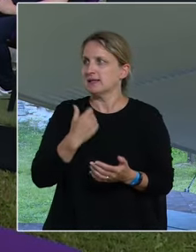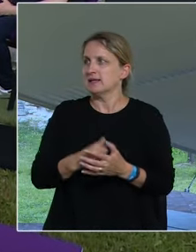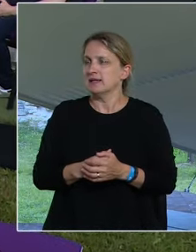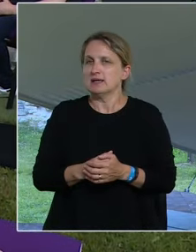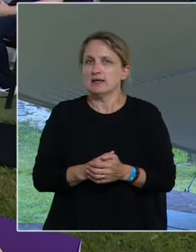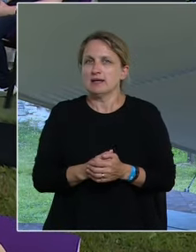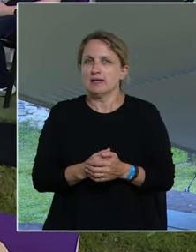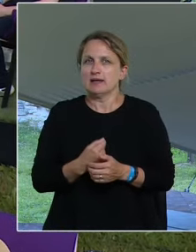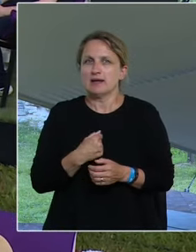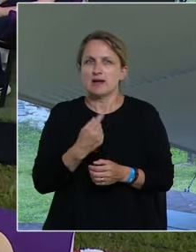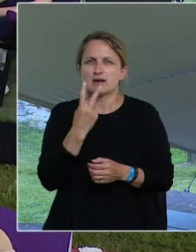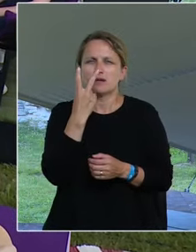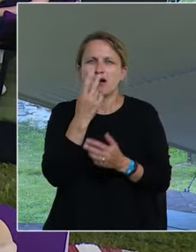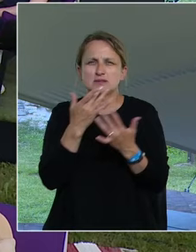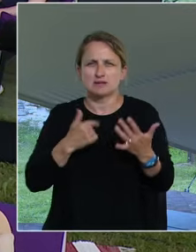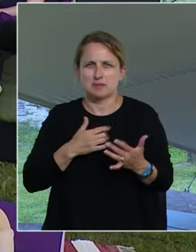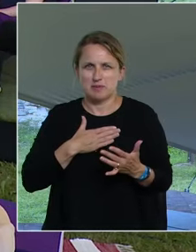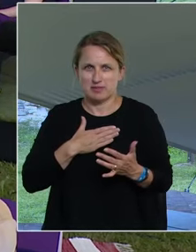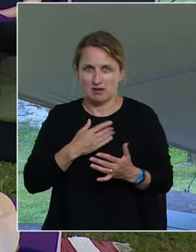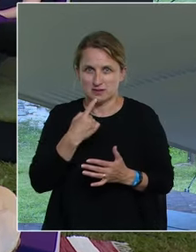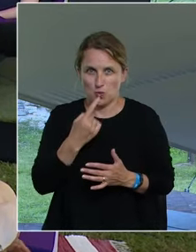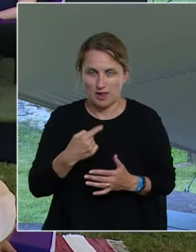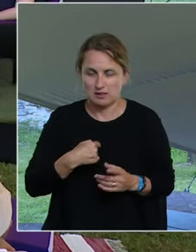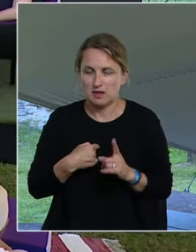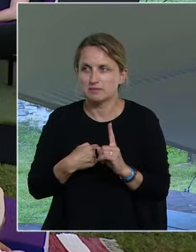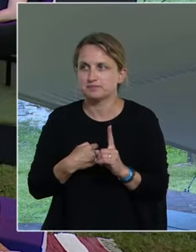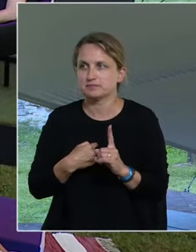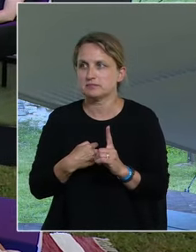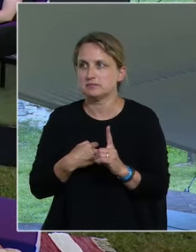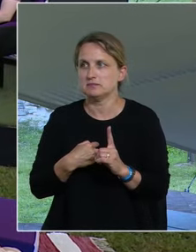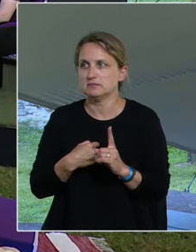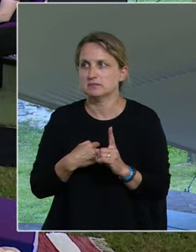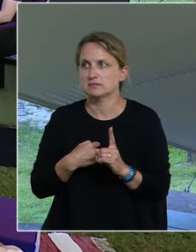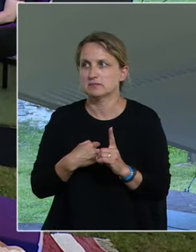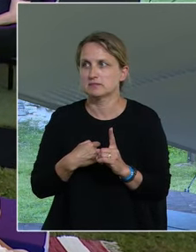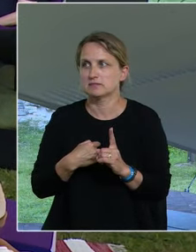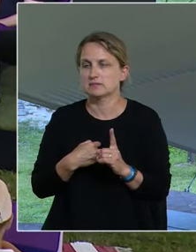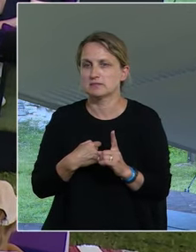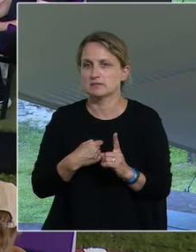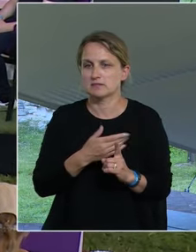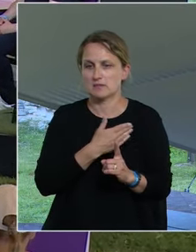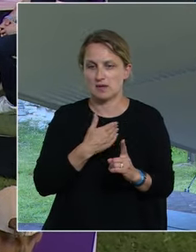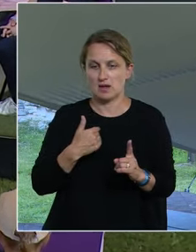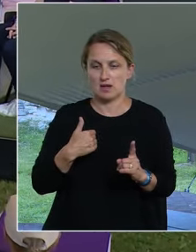two points I might try to make, but one is that you see, we saw it,